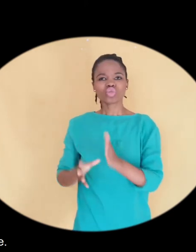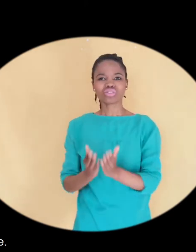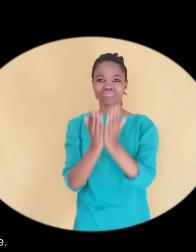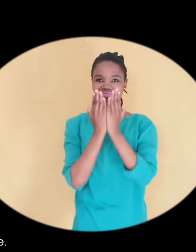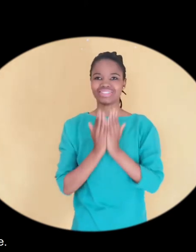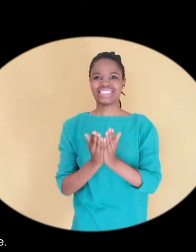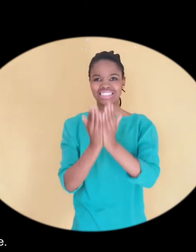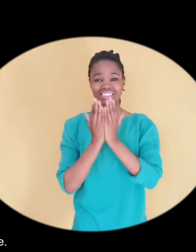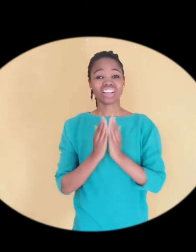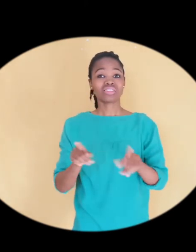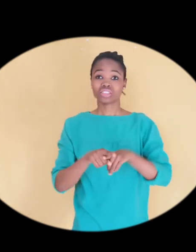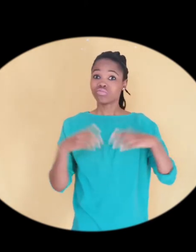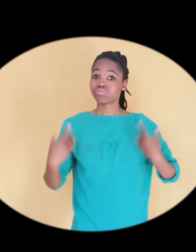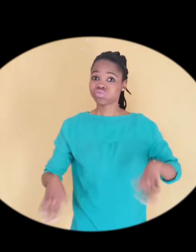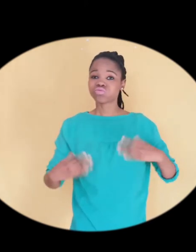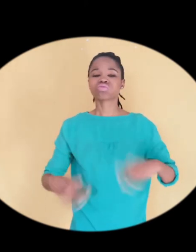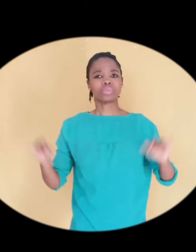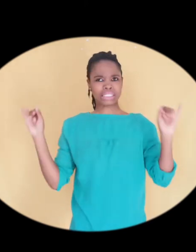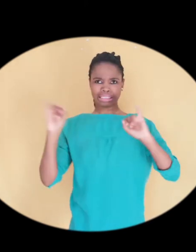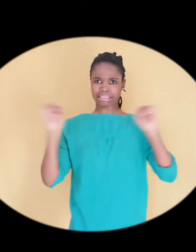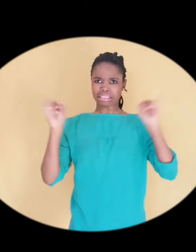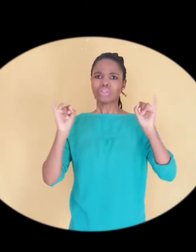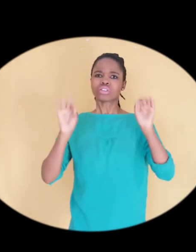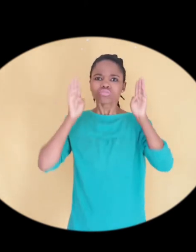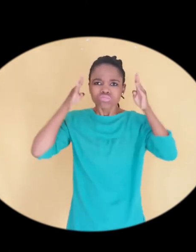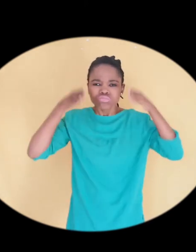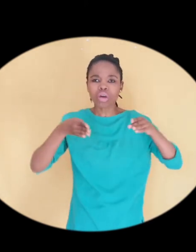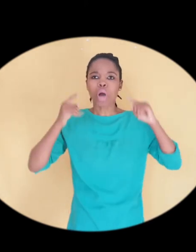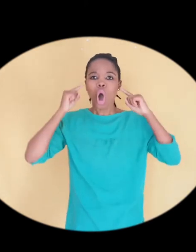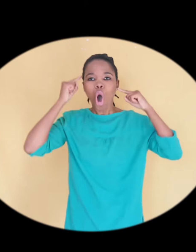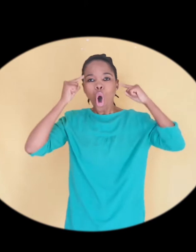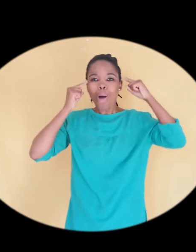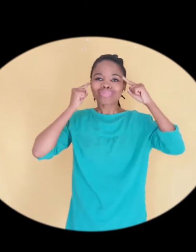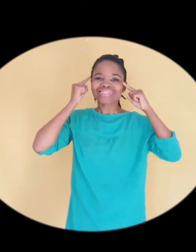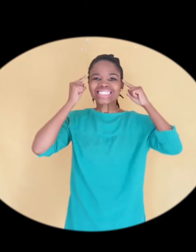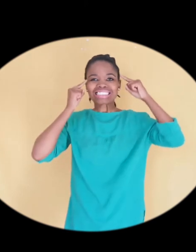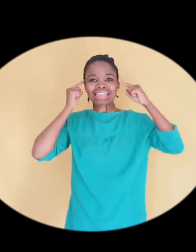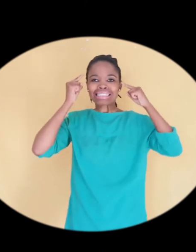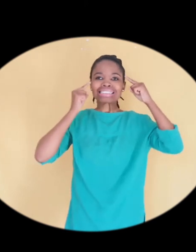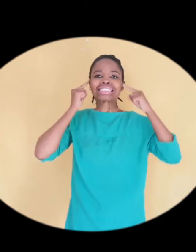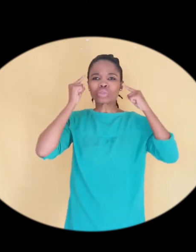studying. And I took it seriously, and I was obsessed.